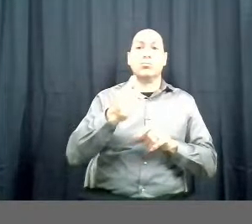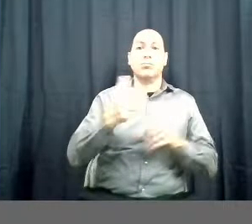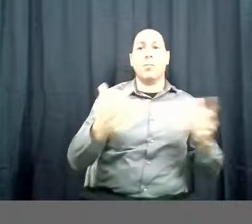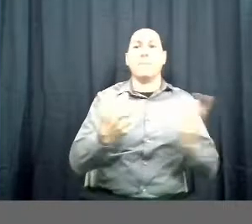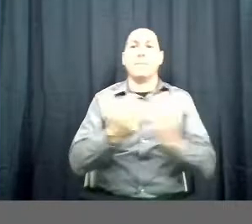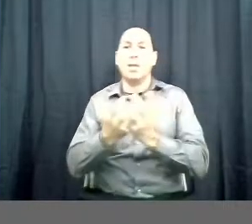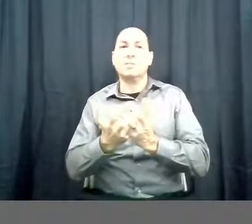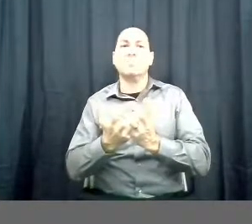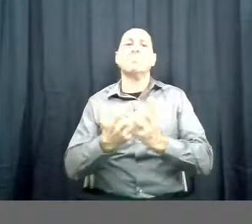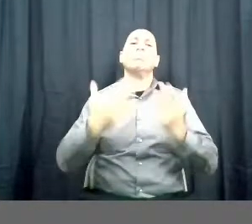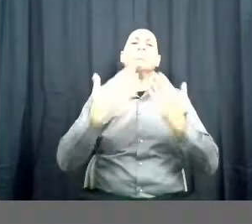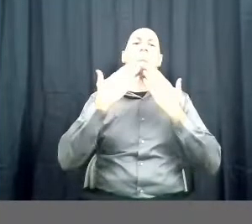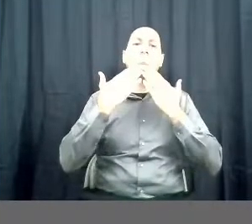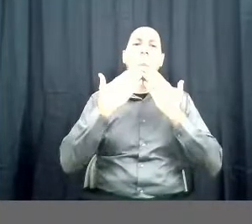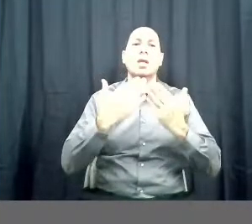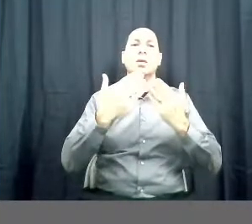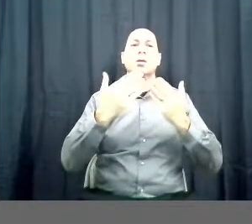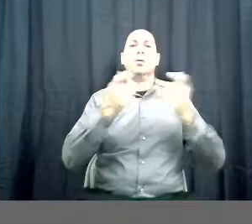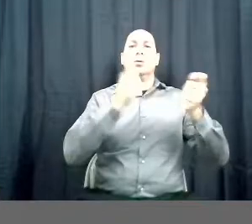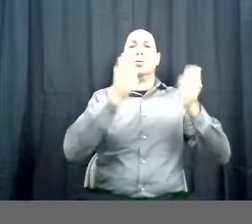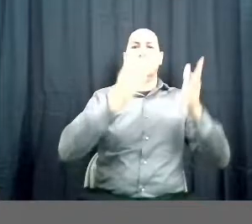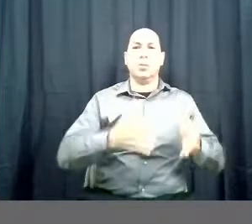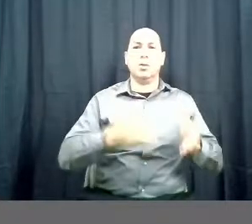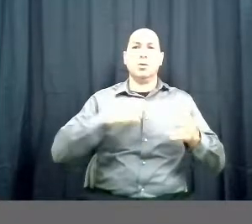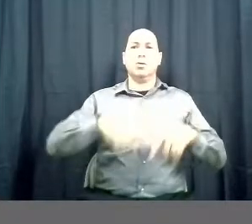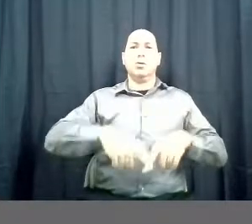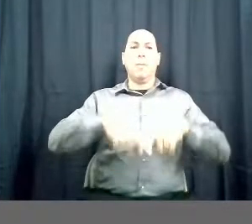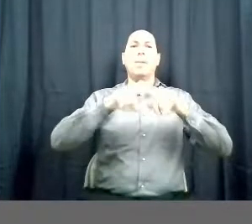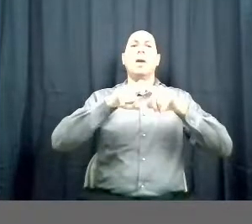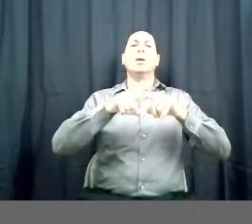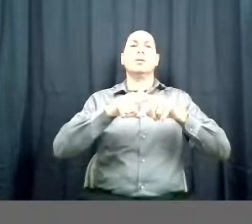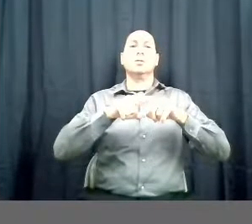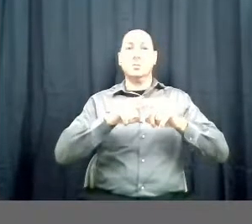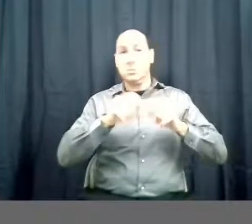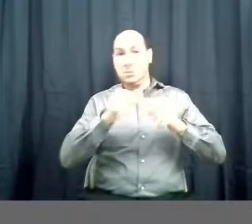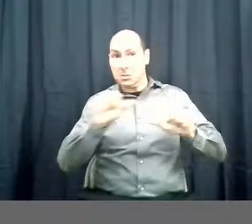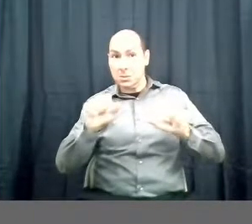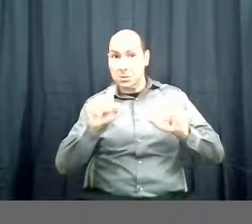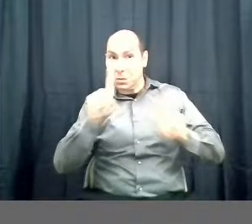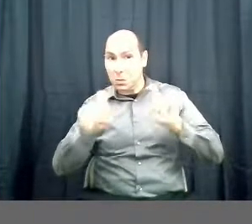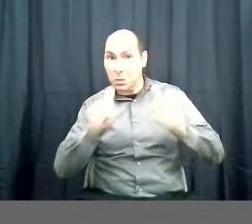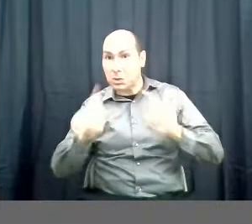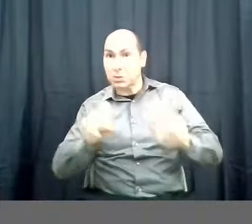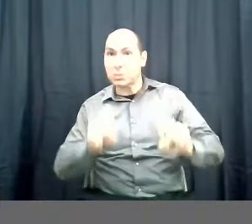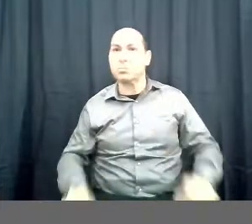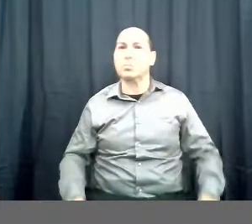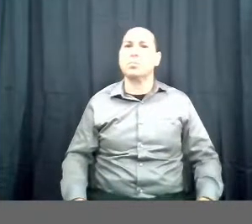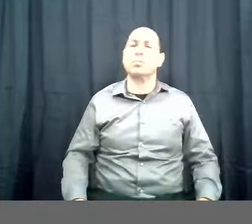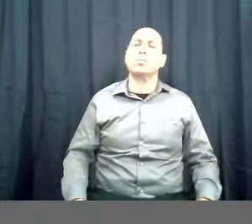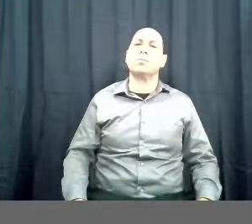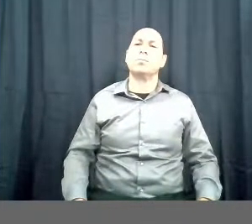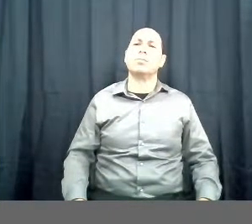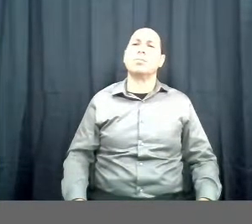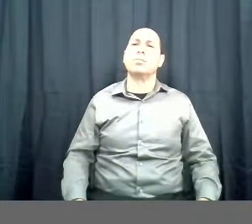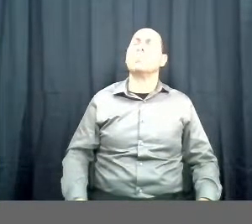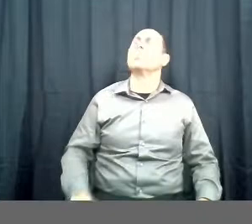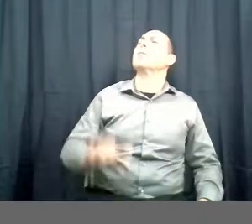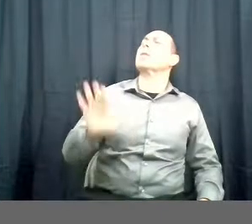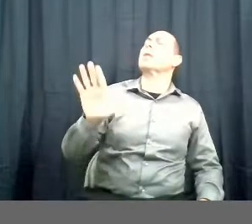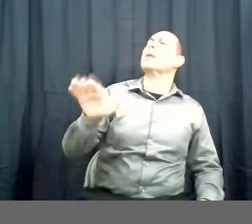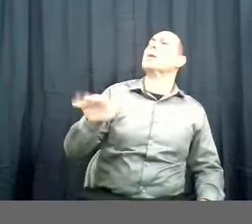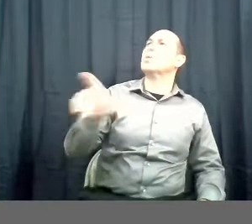Mr. Chairman. I will pause now and see if there are any questions. Generally, can you say again what